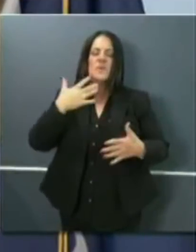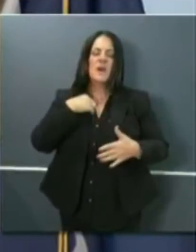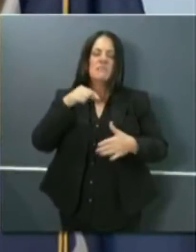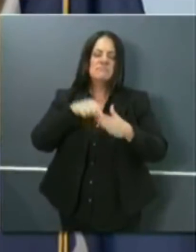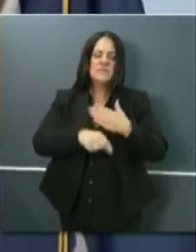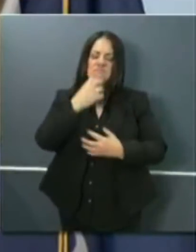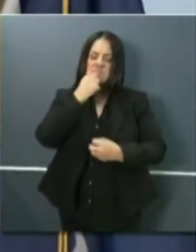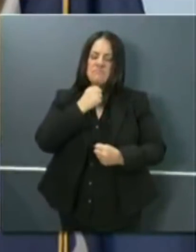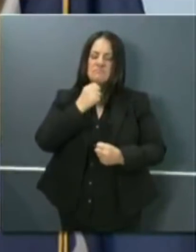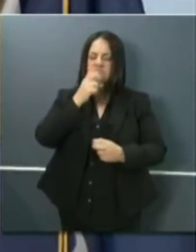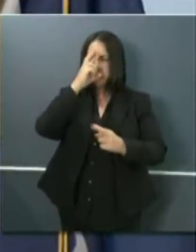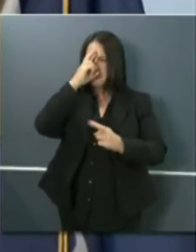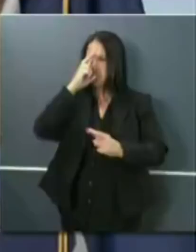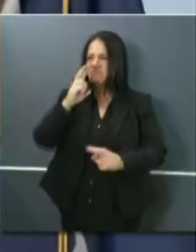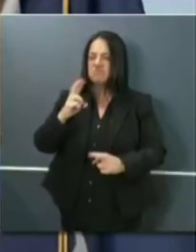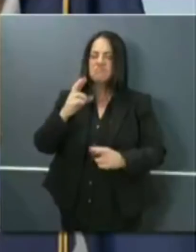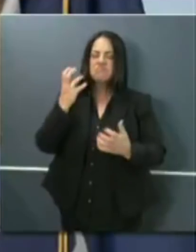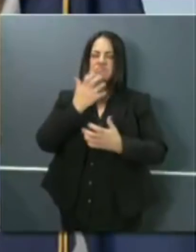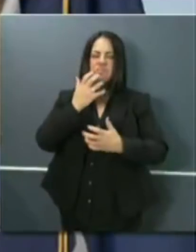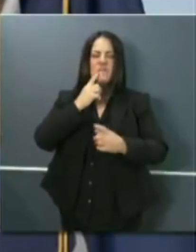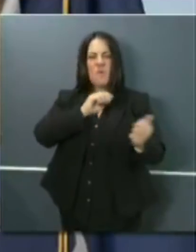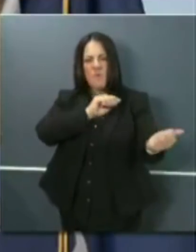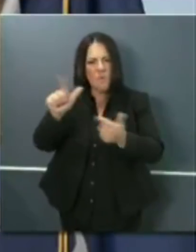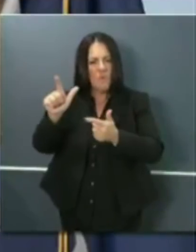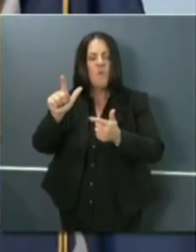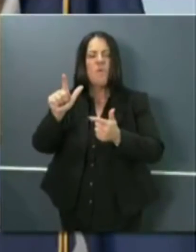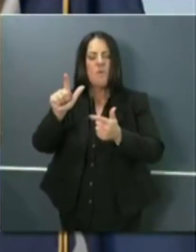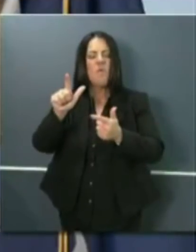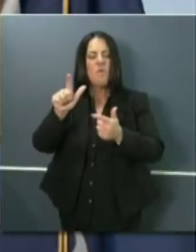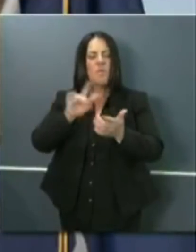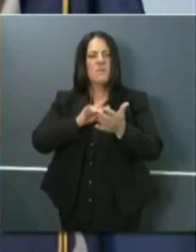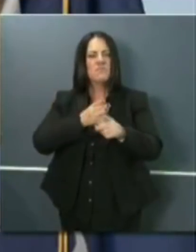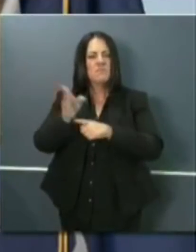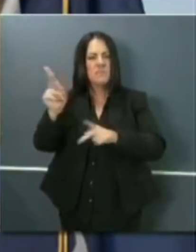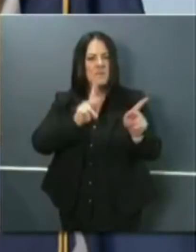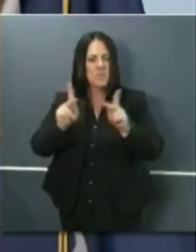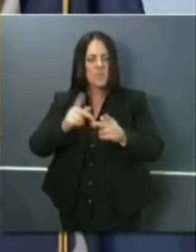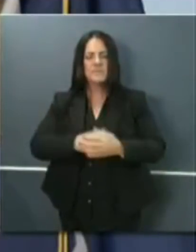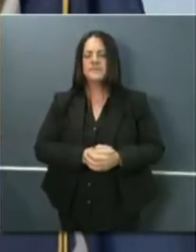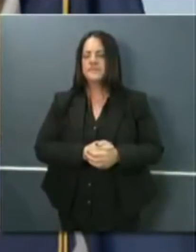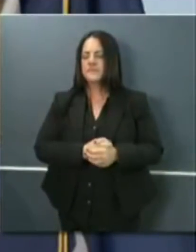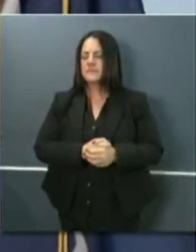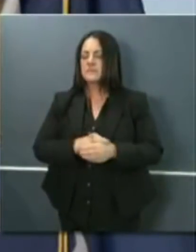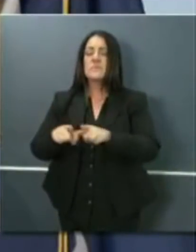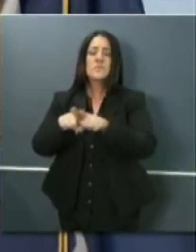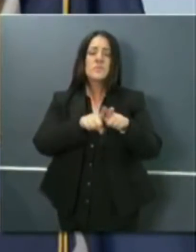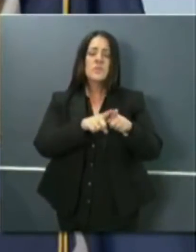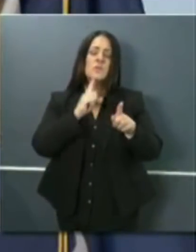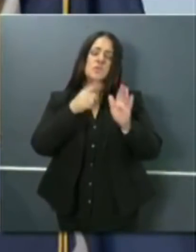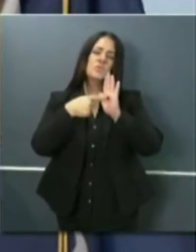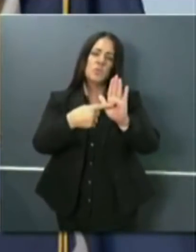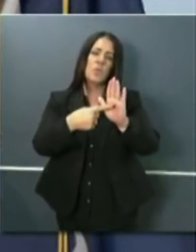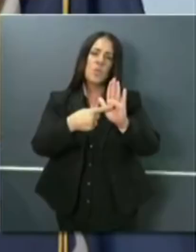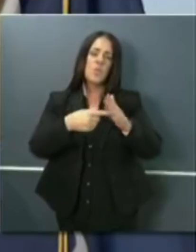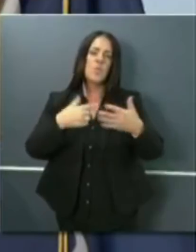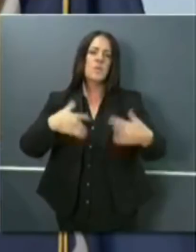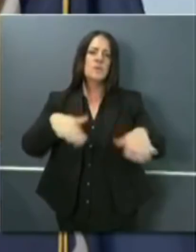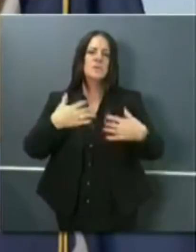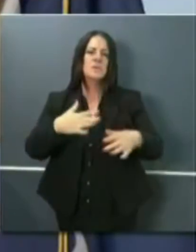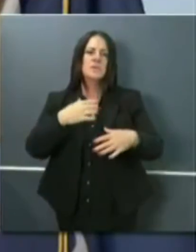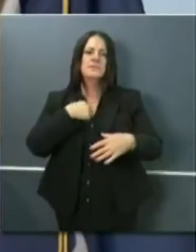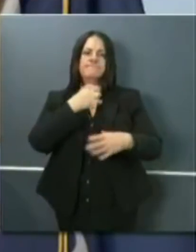of our frontline employees for meeting this moment. I also want to express deep respect and admiration to Mark